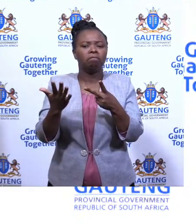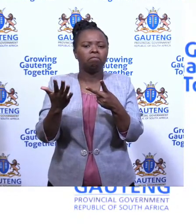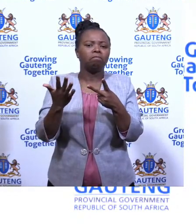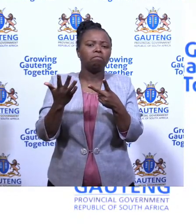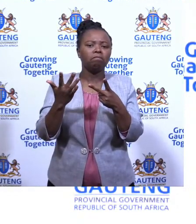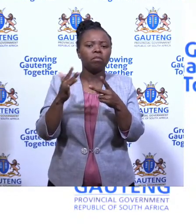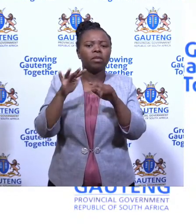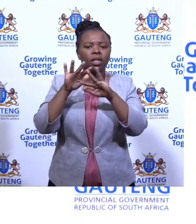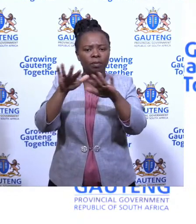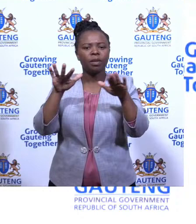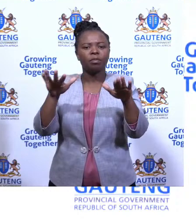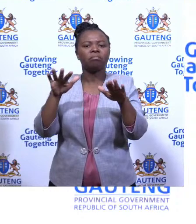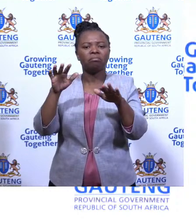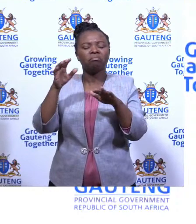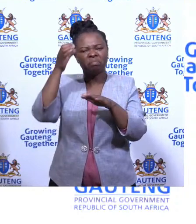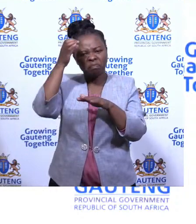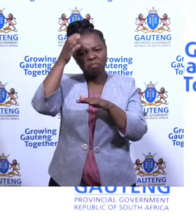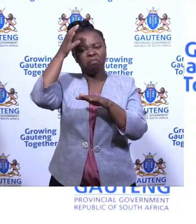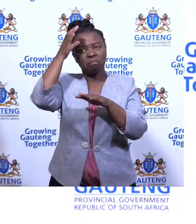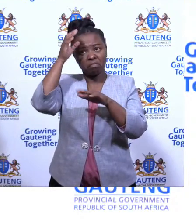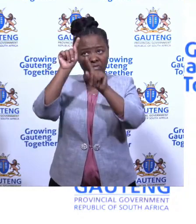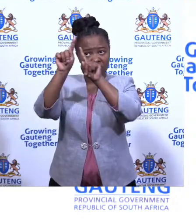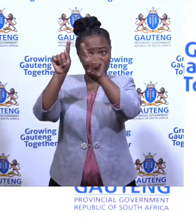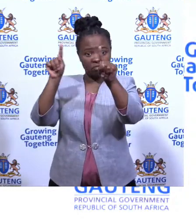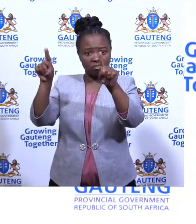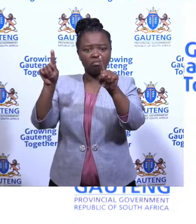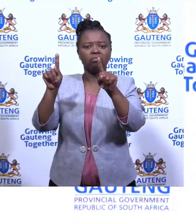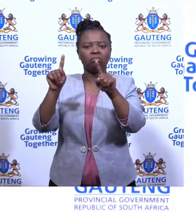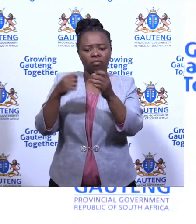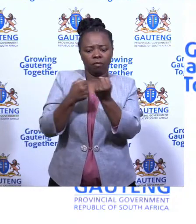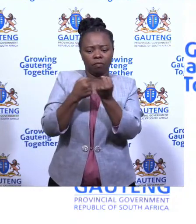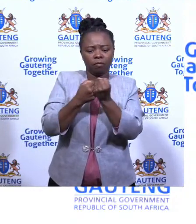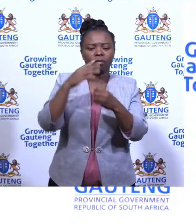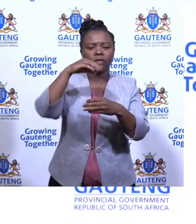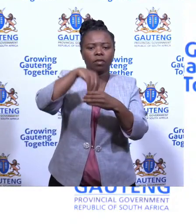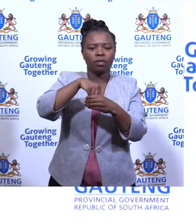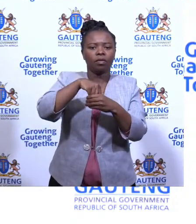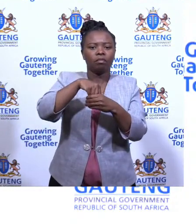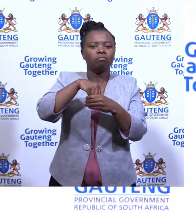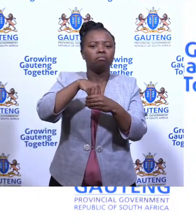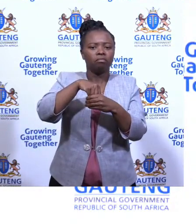input by experts, whether it's infrastructure experts or